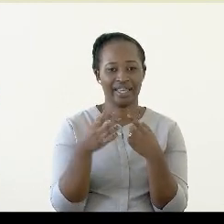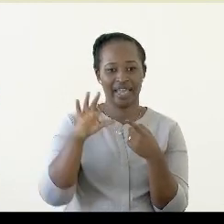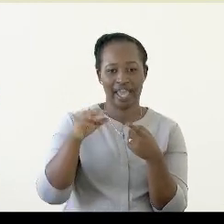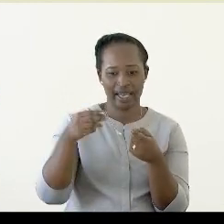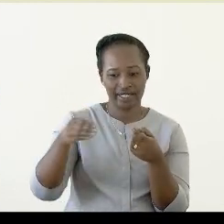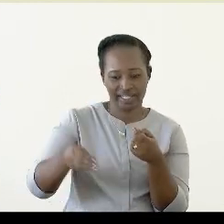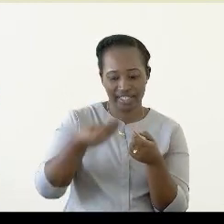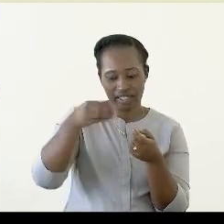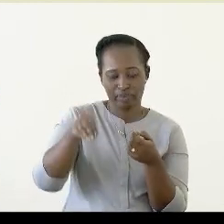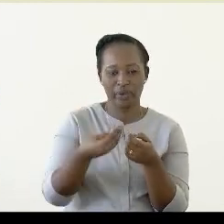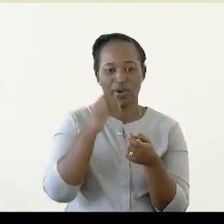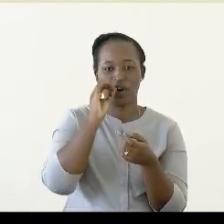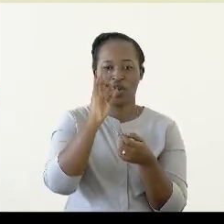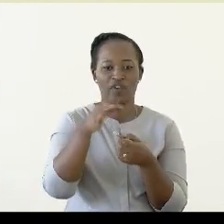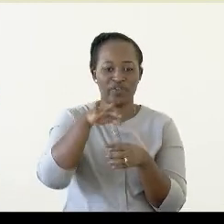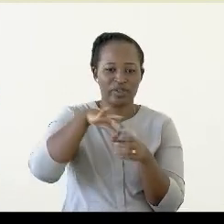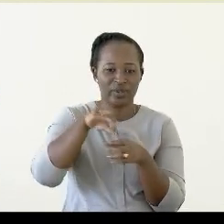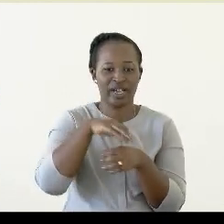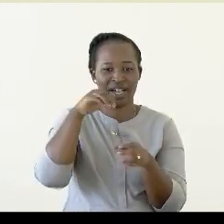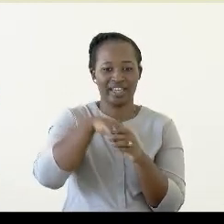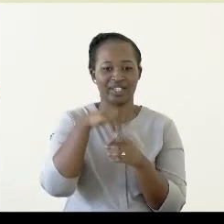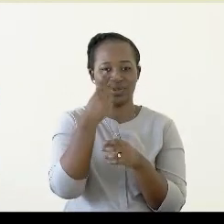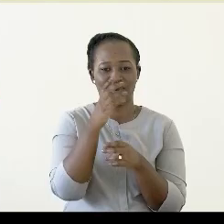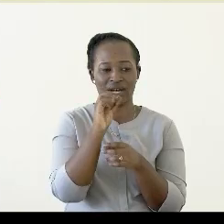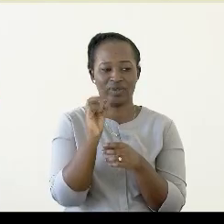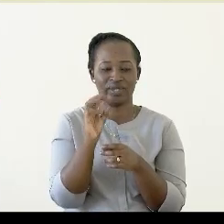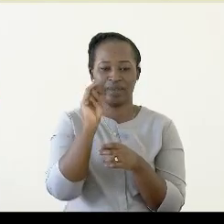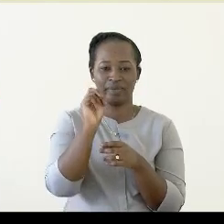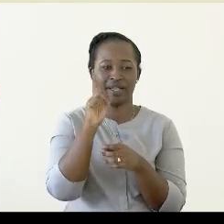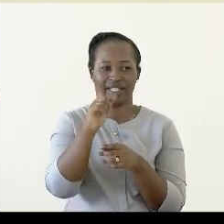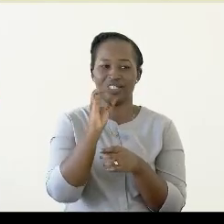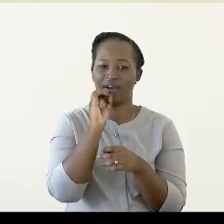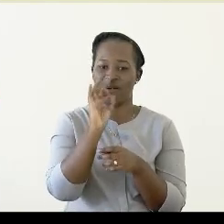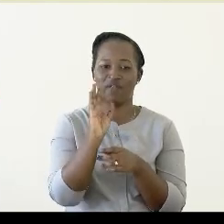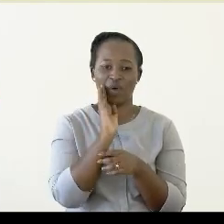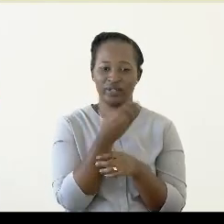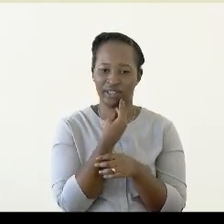teaspoon of sugar in 200 milliliters of water.